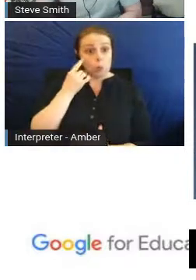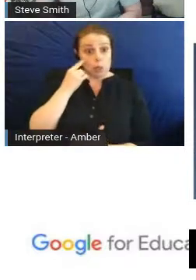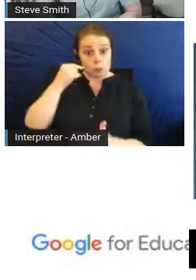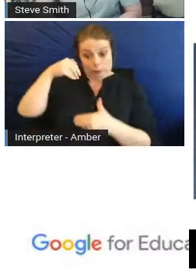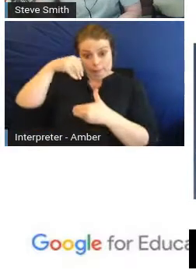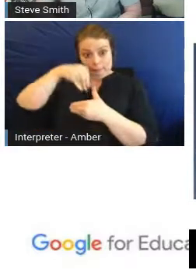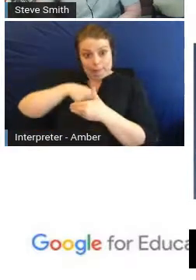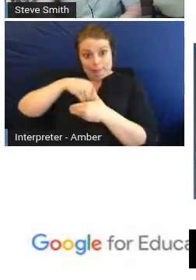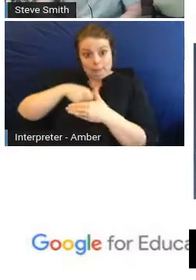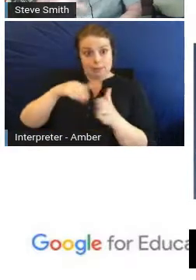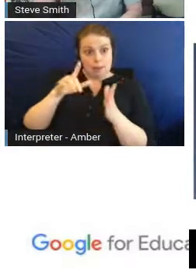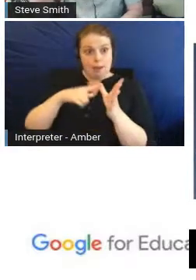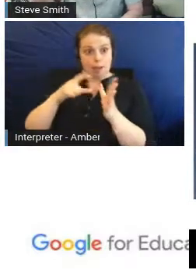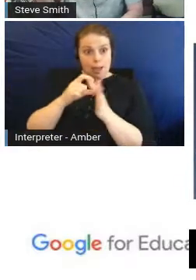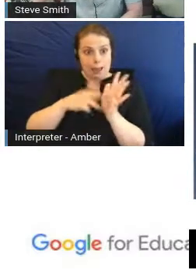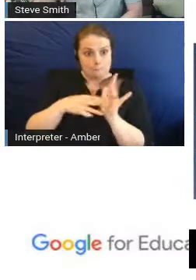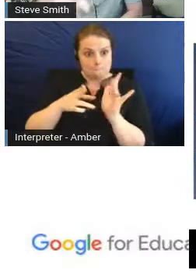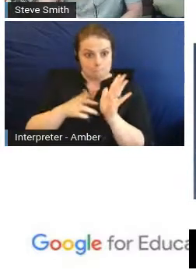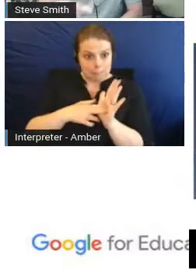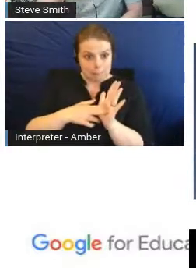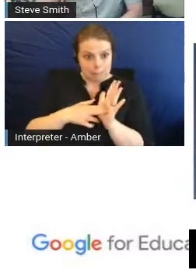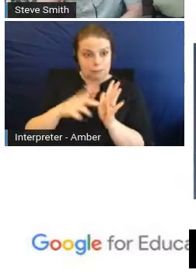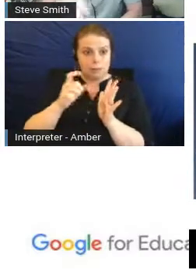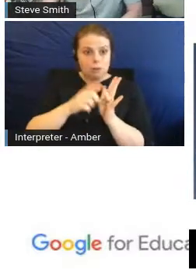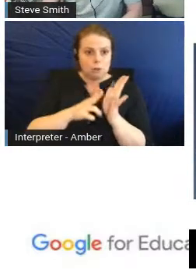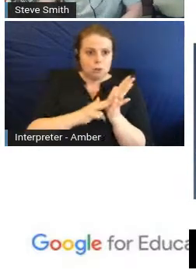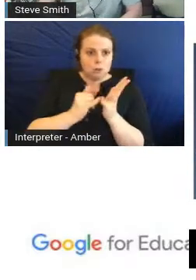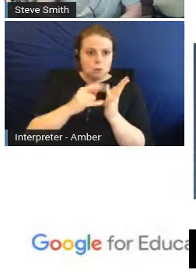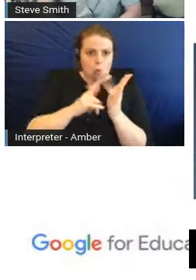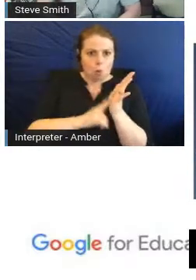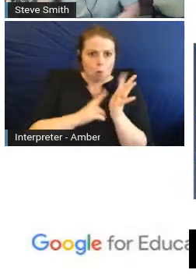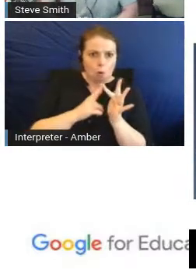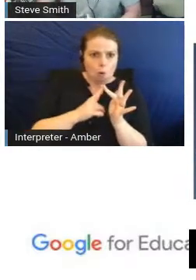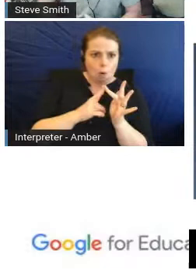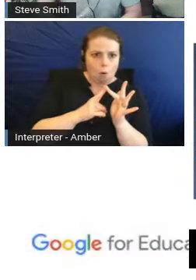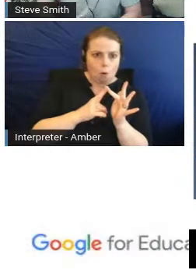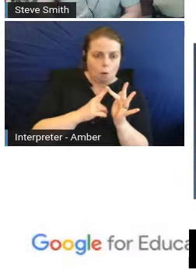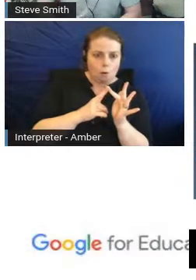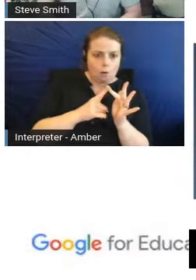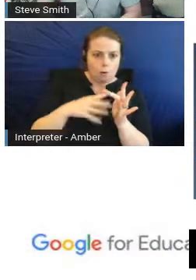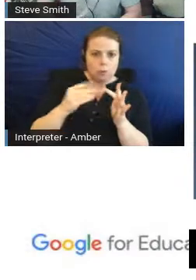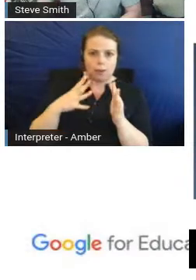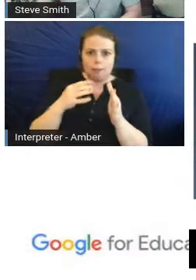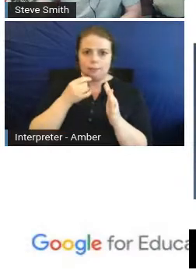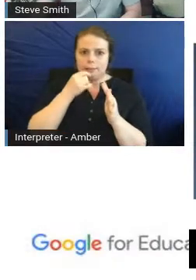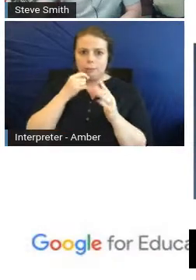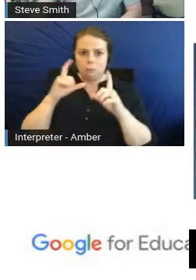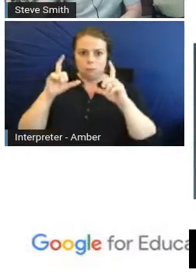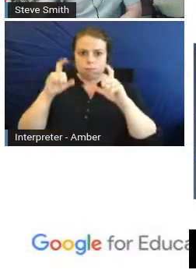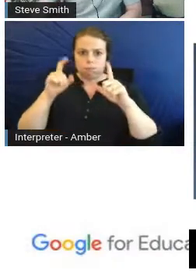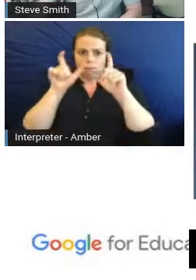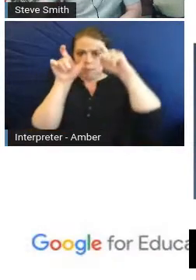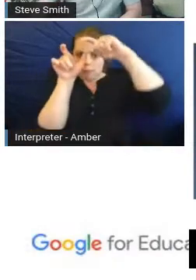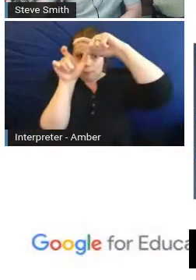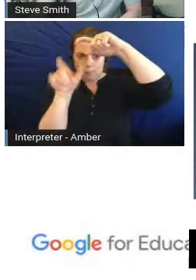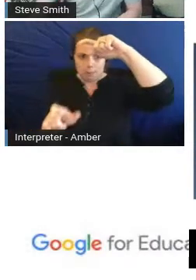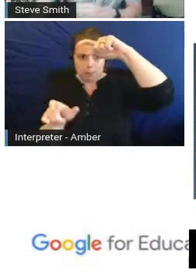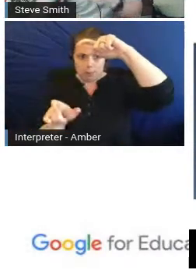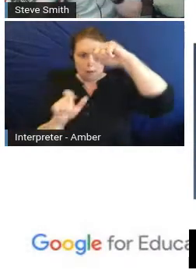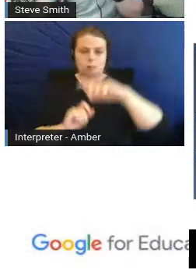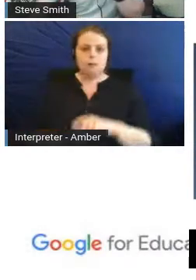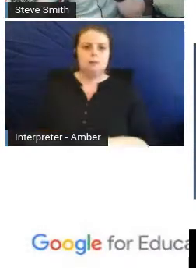admin console. And so I've got a little snapshot down the middle of